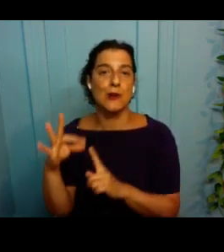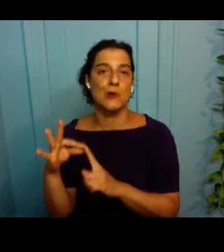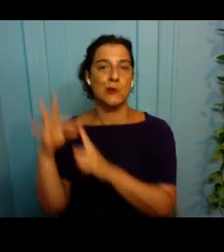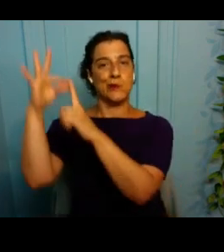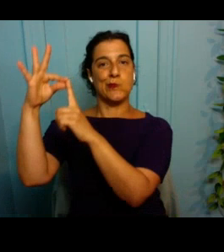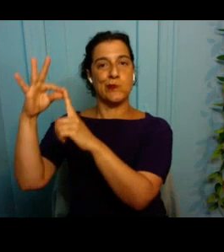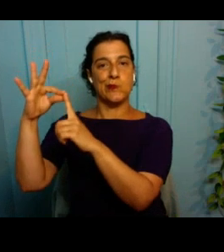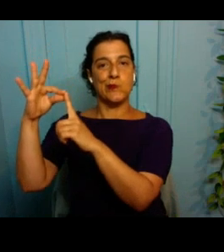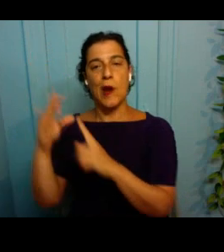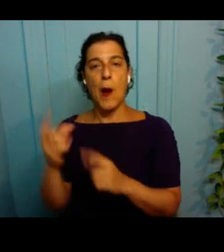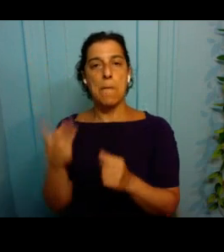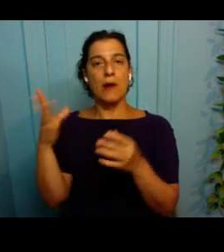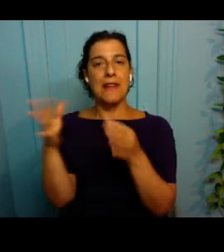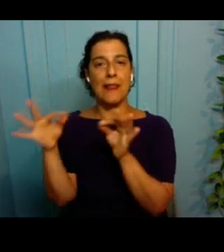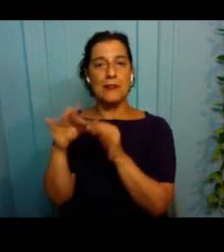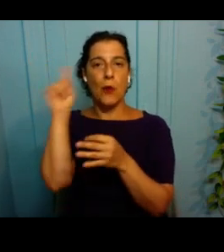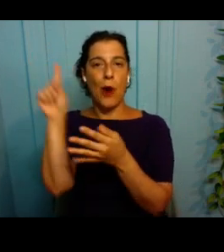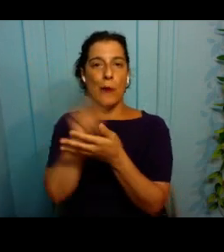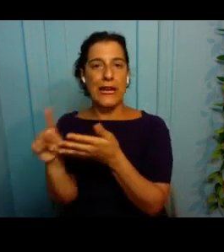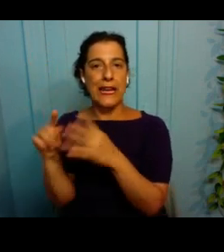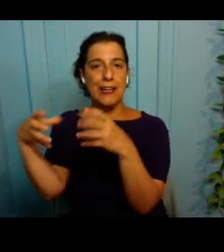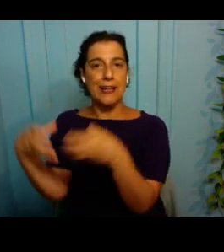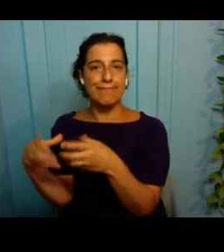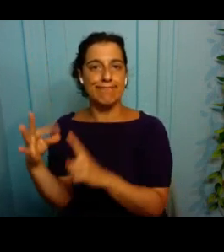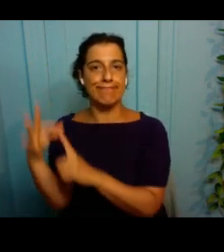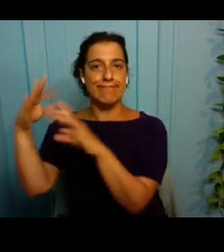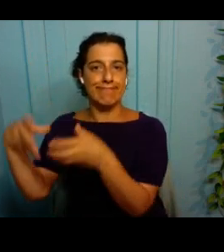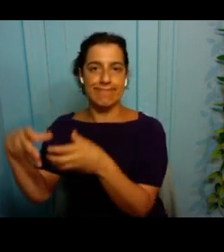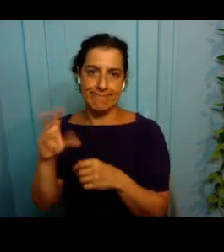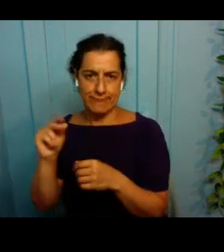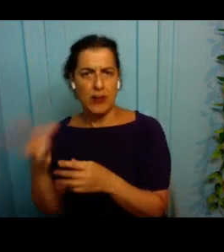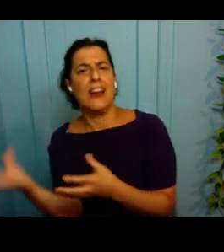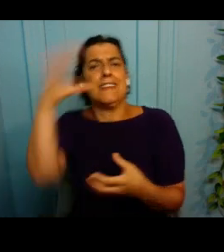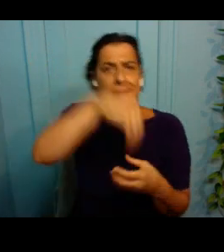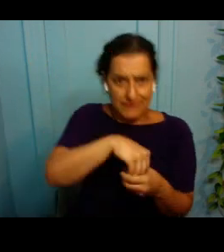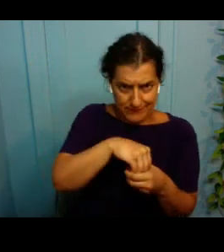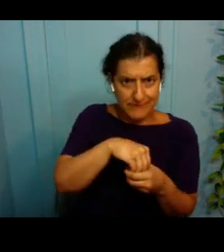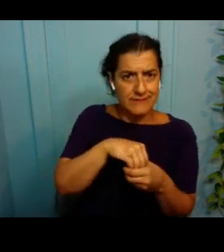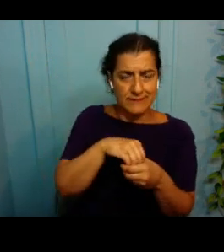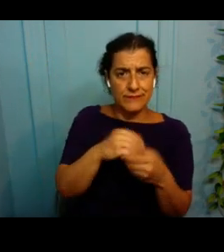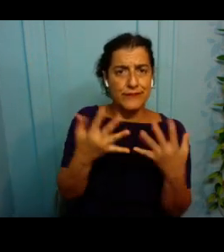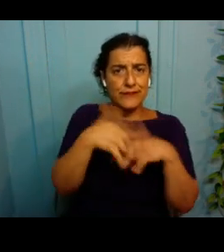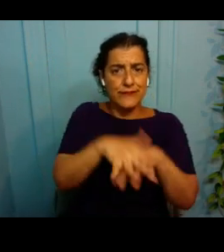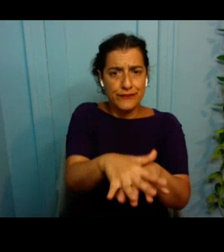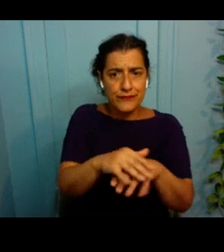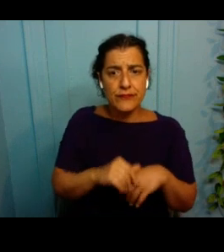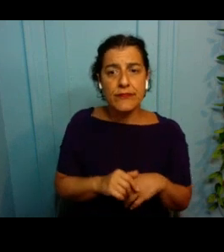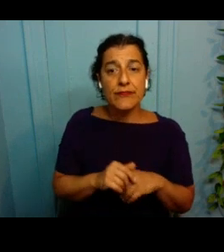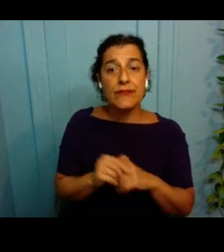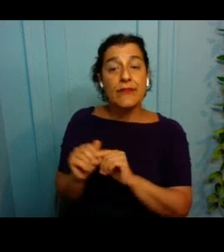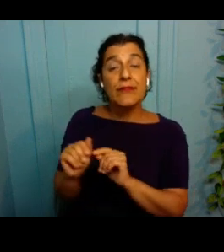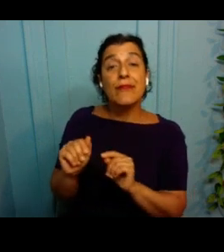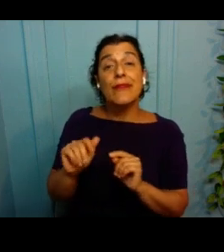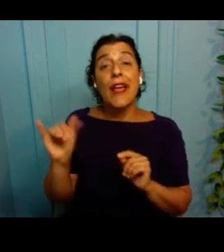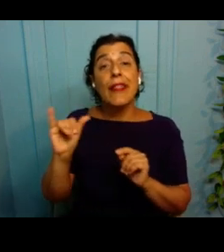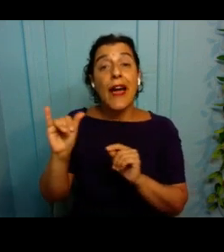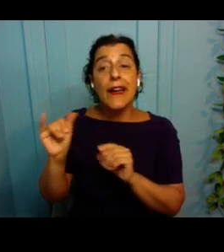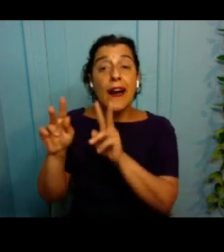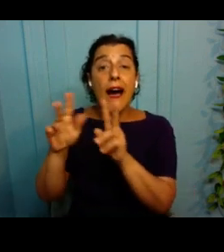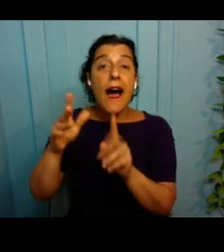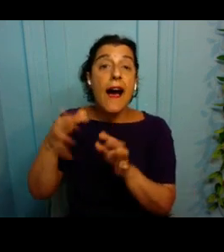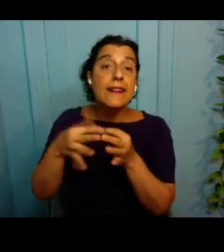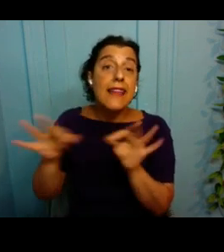like multilingualism. So that's my example. So avoid sticking peripheralized topics such as language